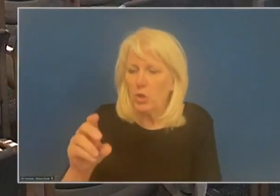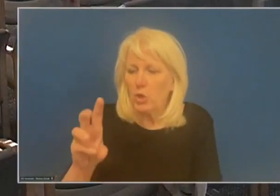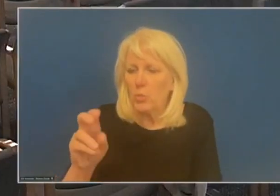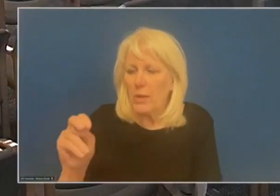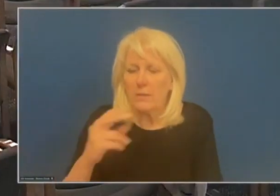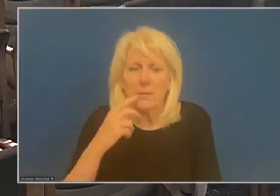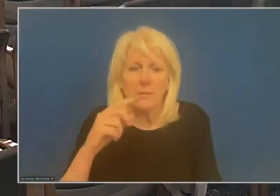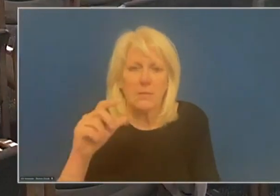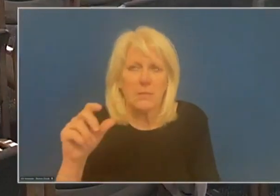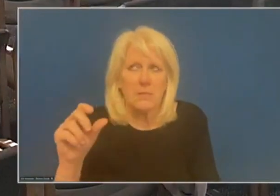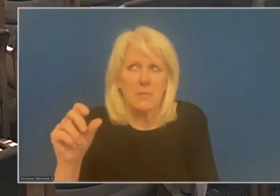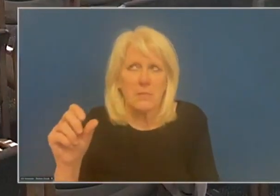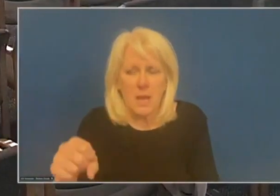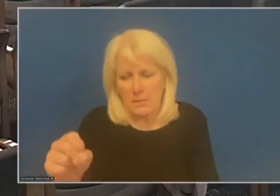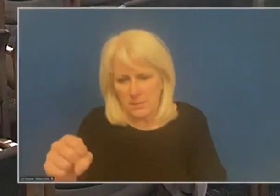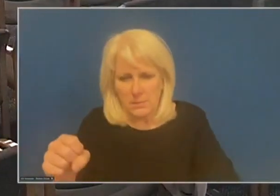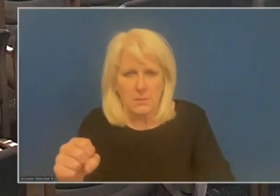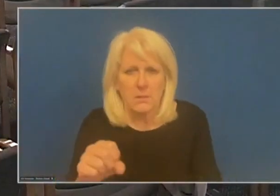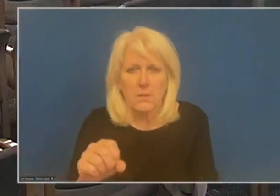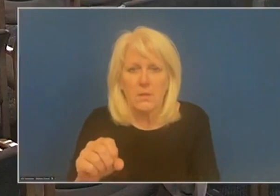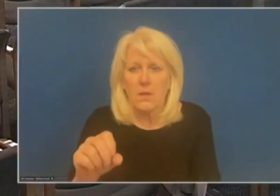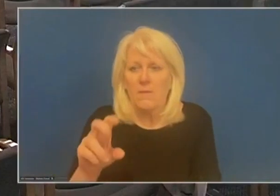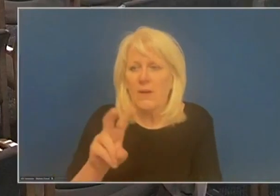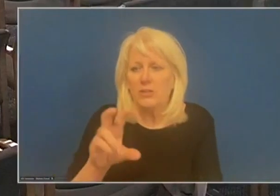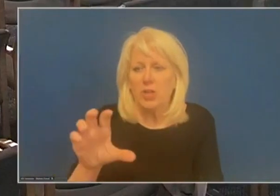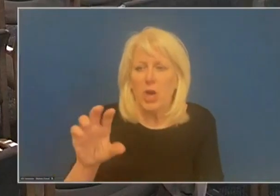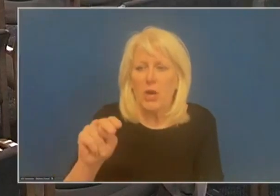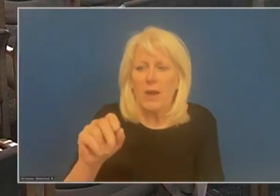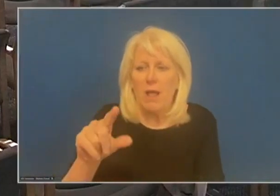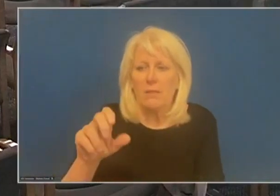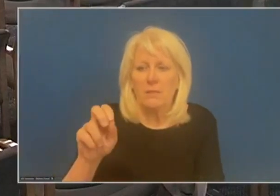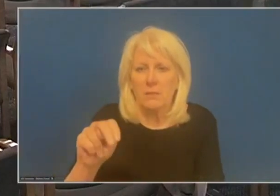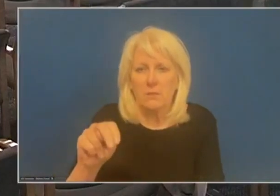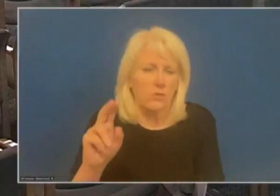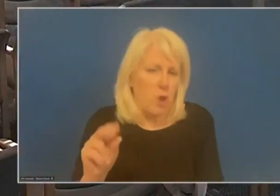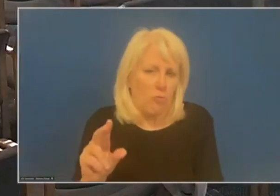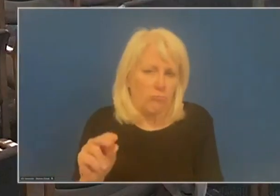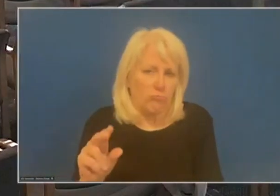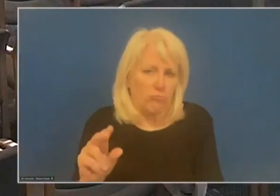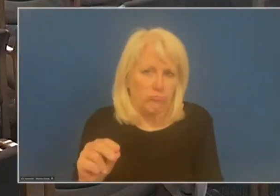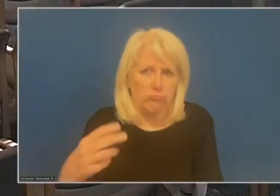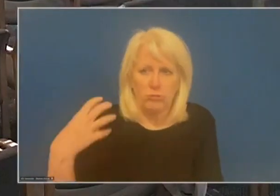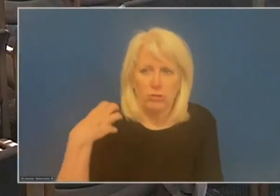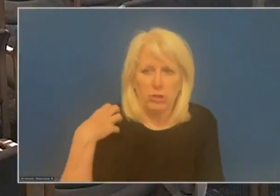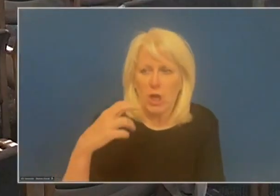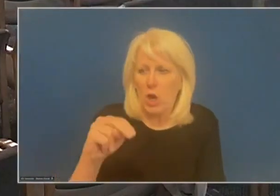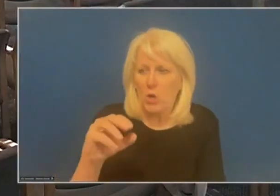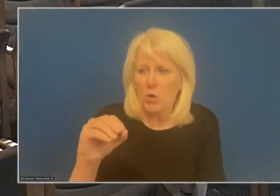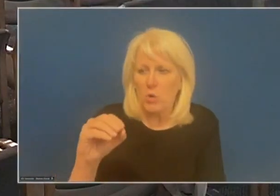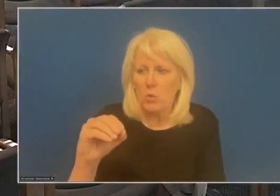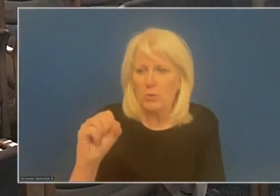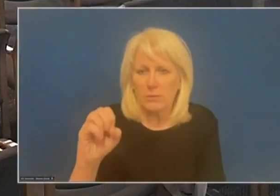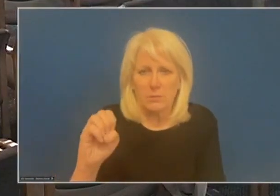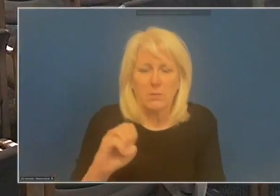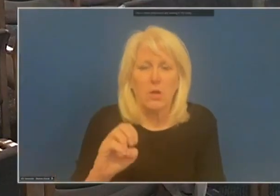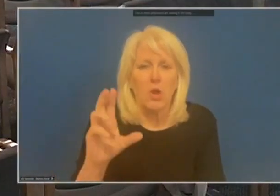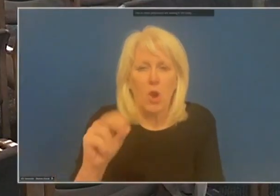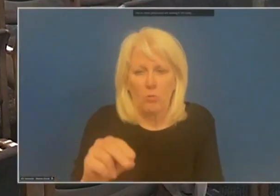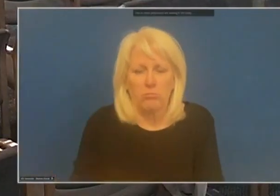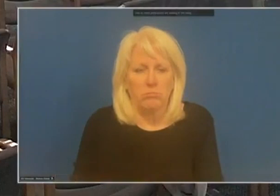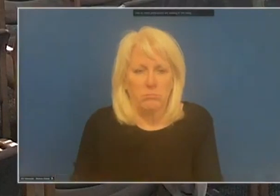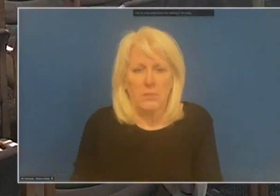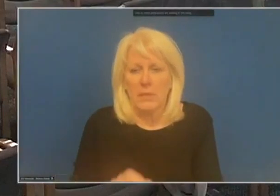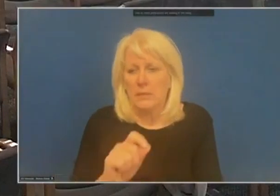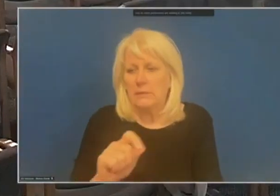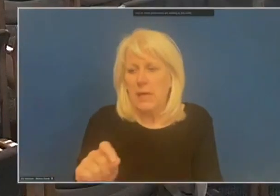Yes. Vice Chair Nelson. No. Chair Nos. Chair Nos votes no. The dash